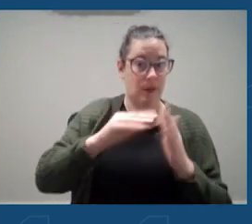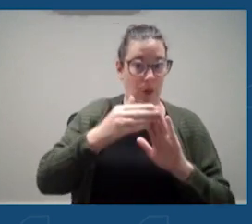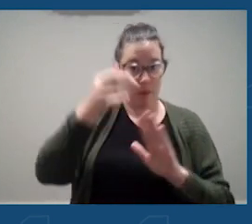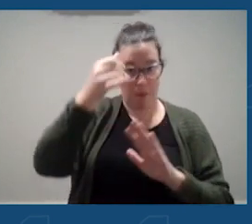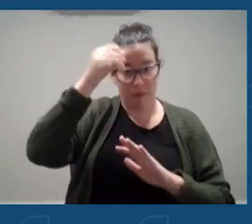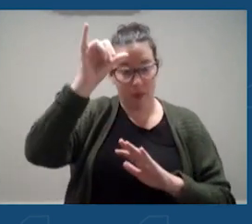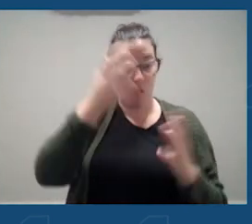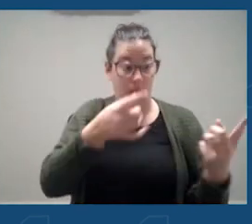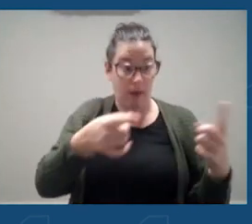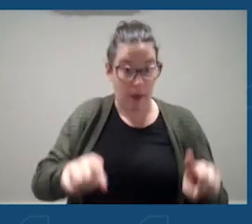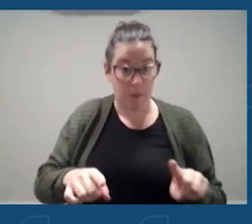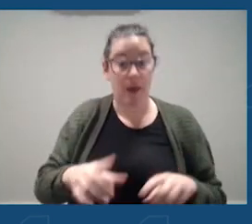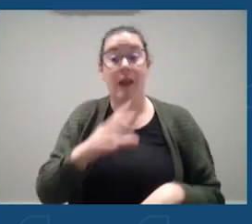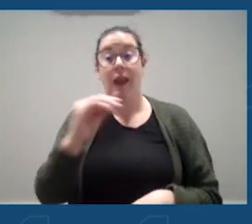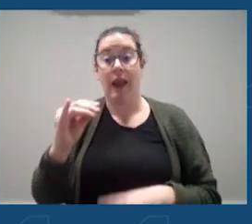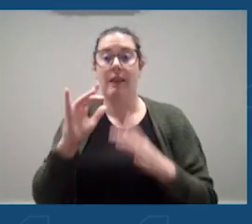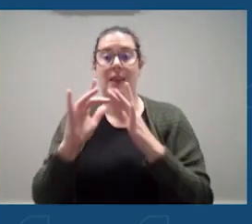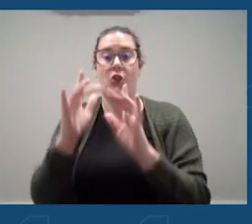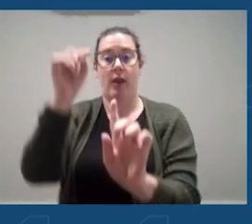the internet,